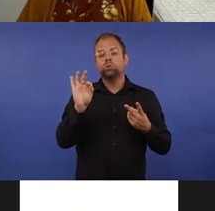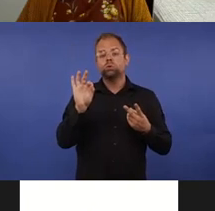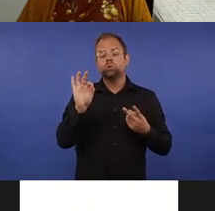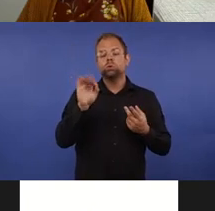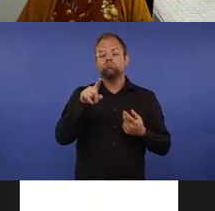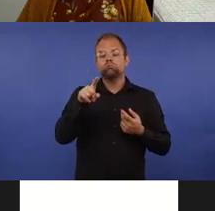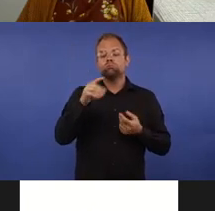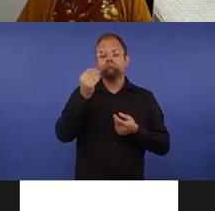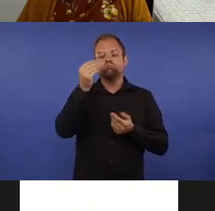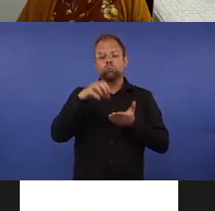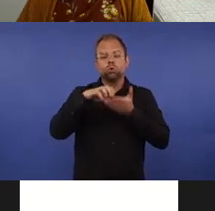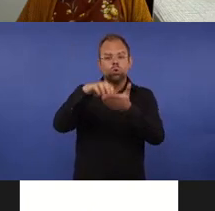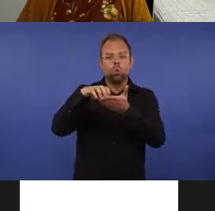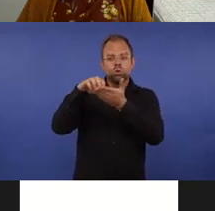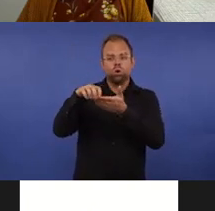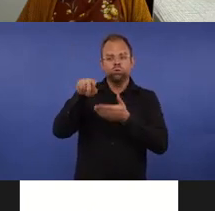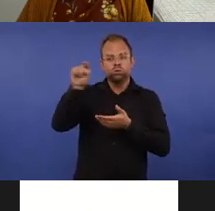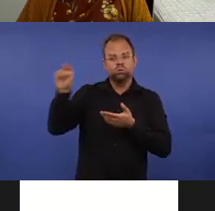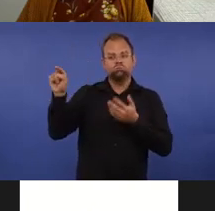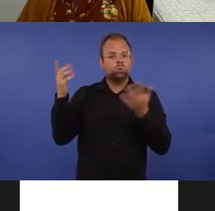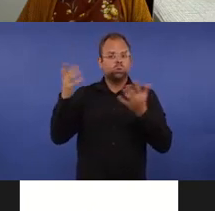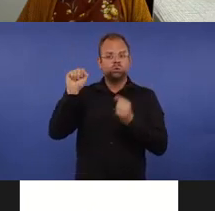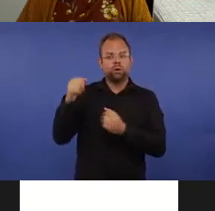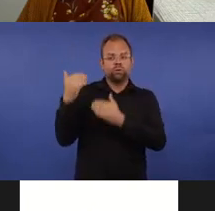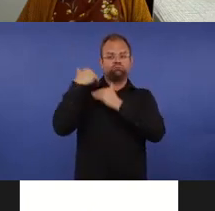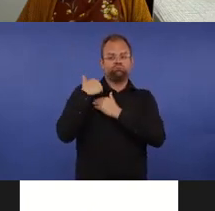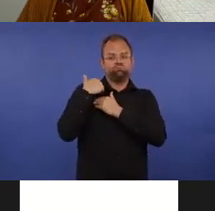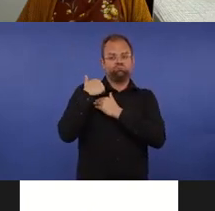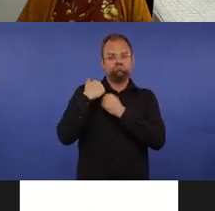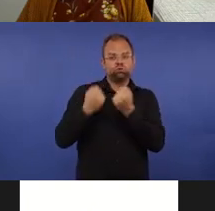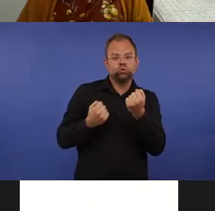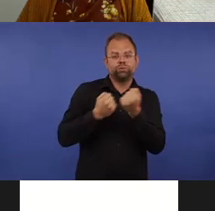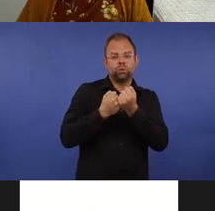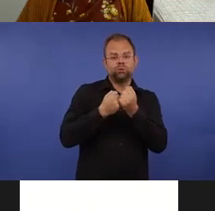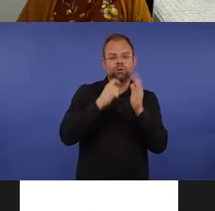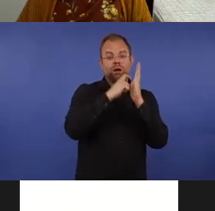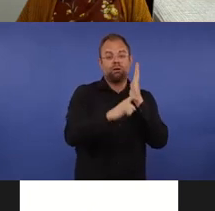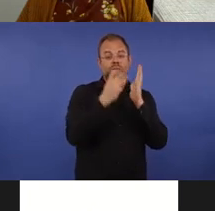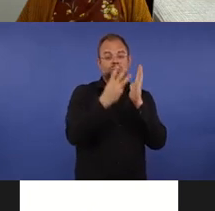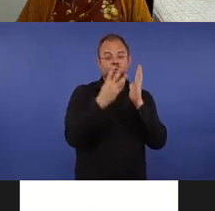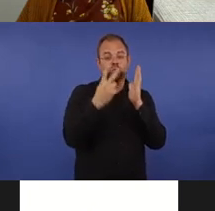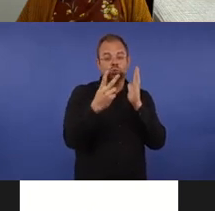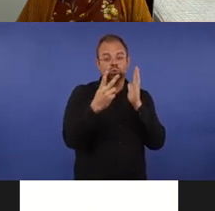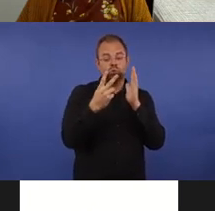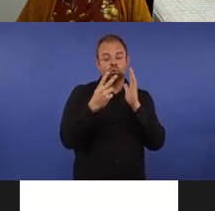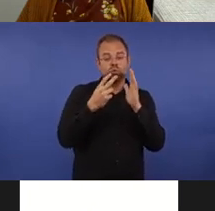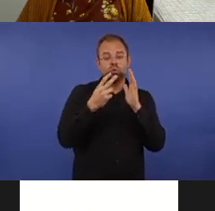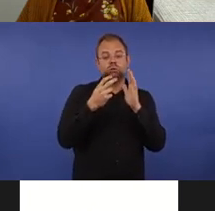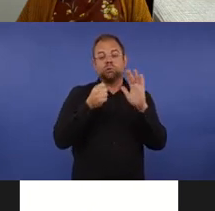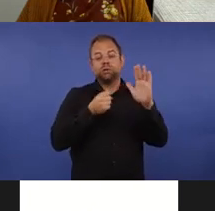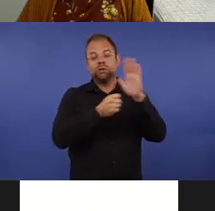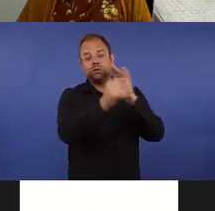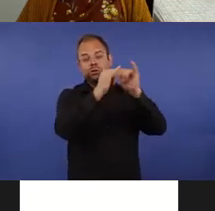independent living? So go ahead, Amelia. Yes, well, states parties are obligated to submit their progress